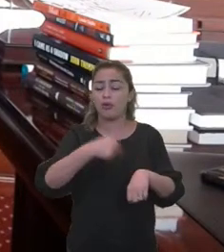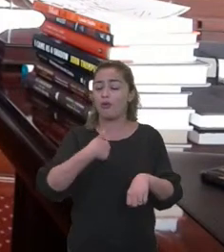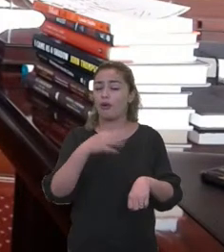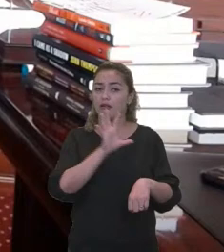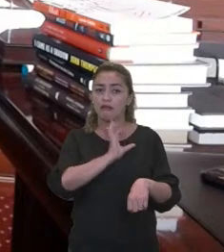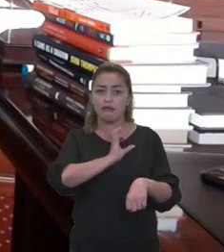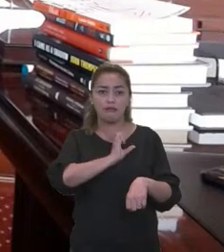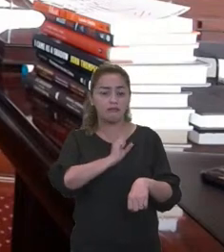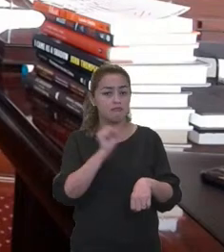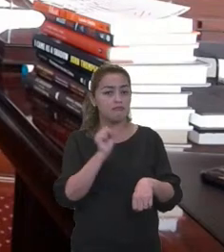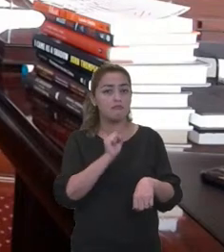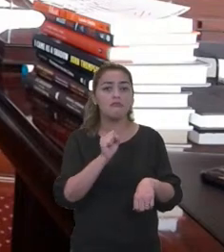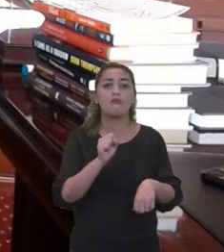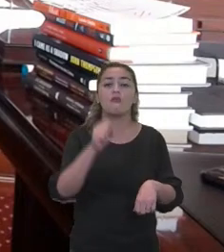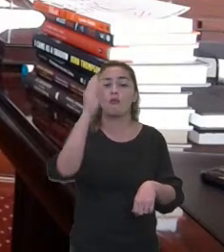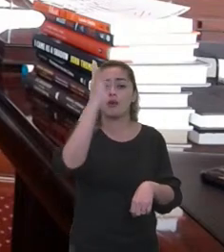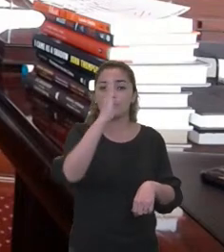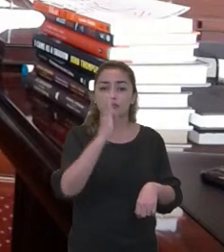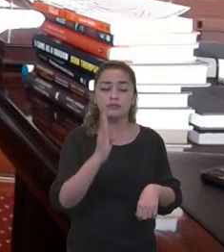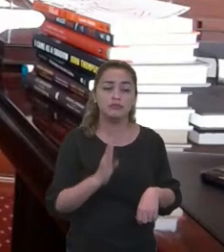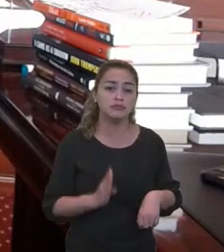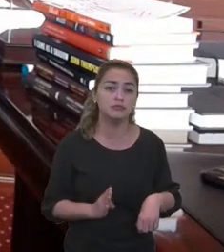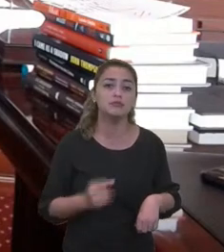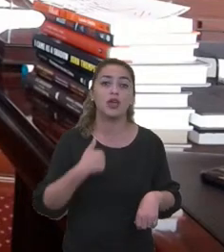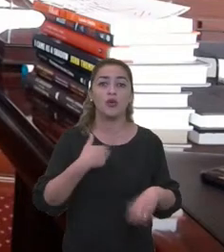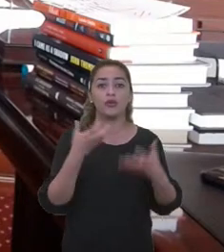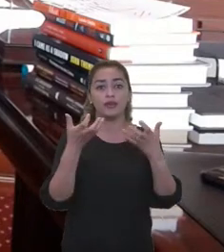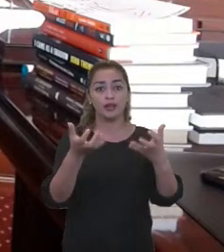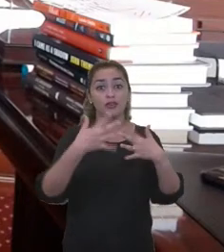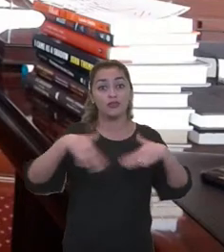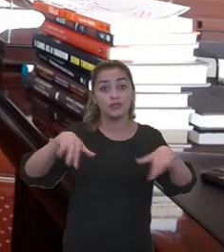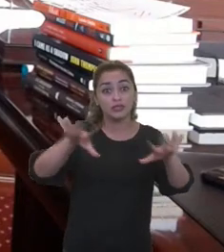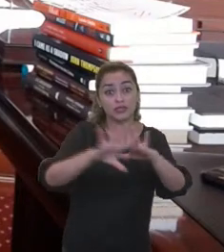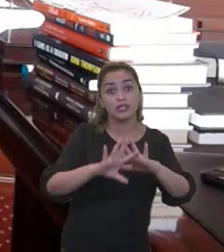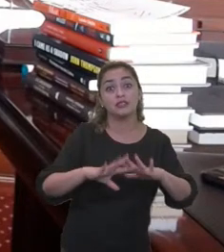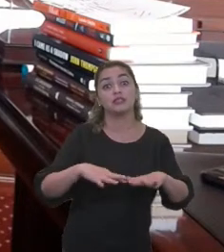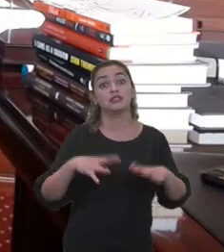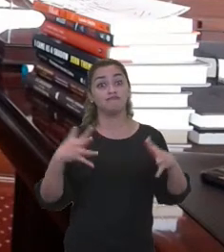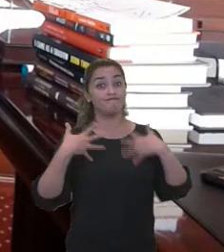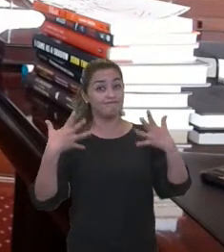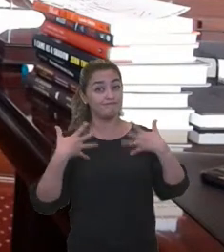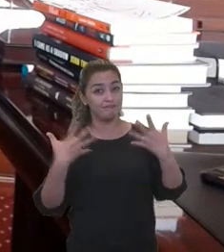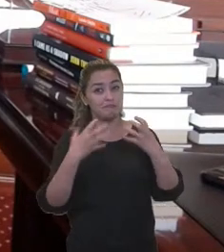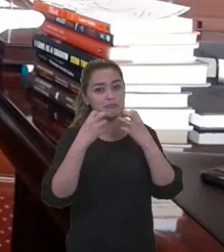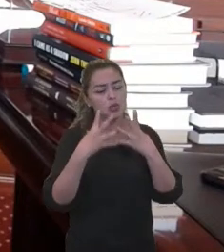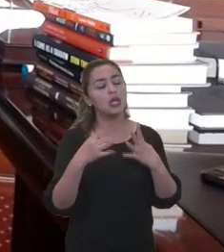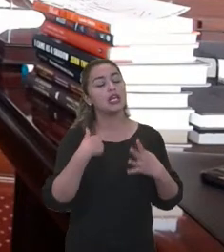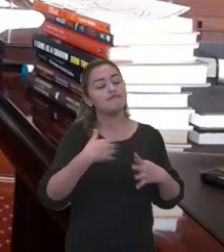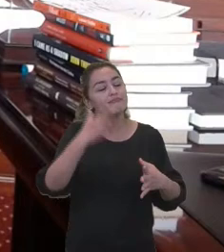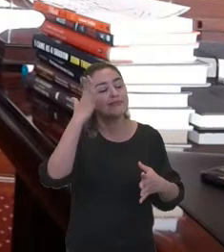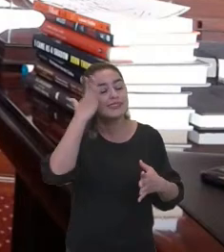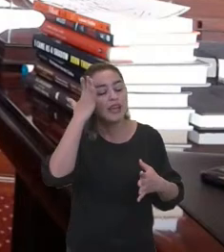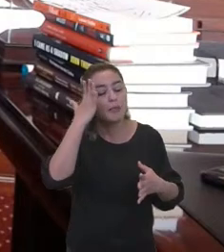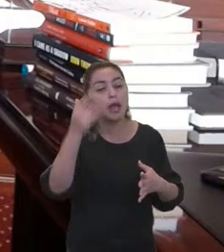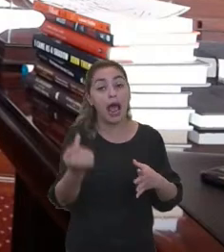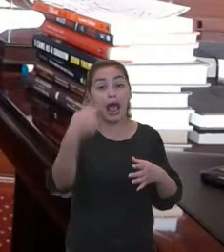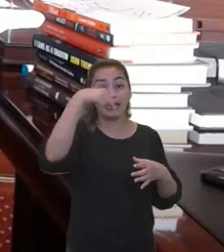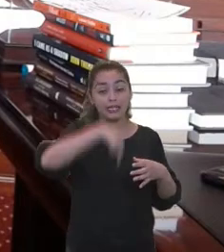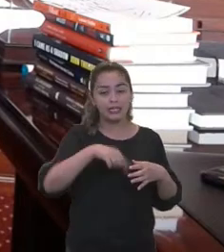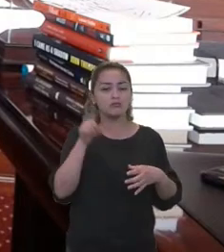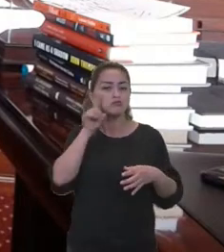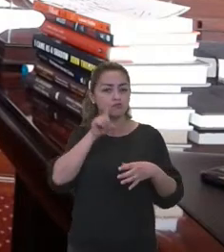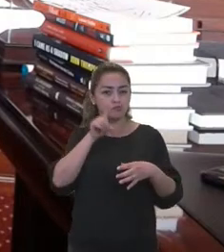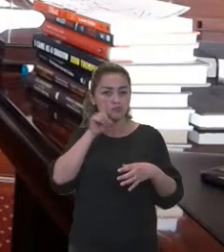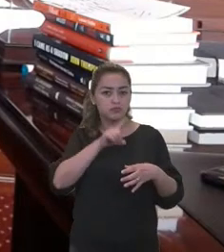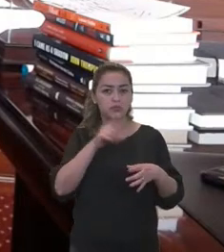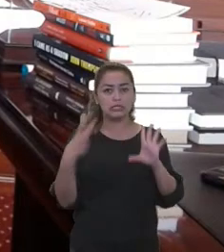time. Know that you have an ally here in the United States. We should be your favorite American football team. So I'm counting on that